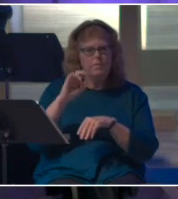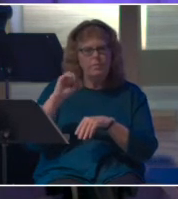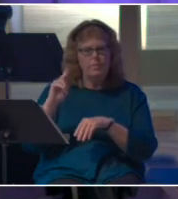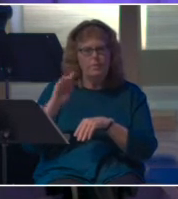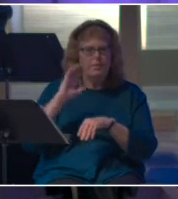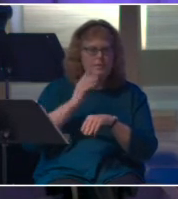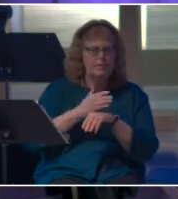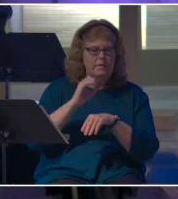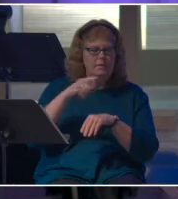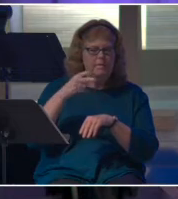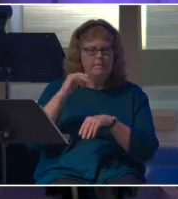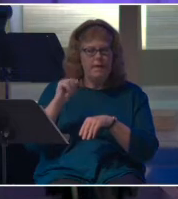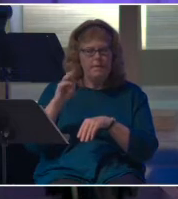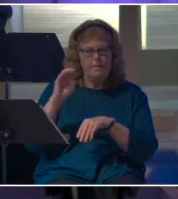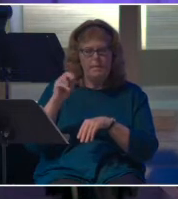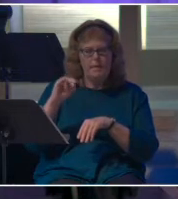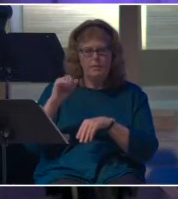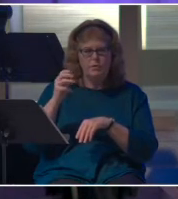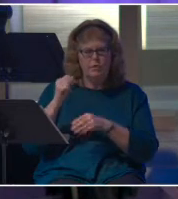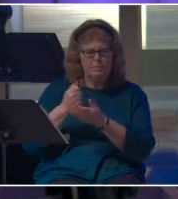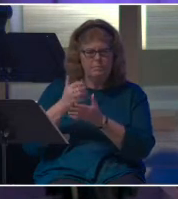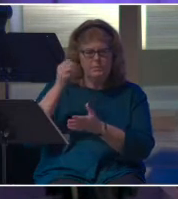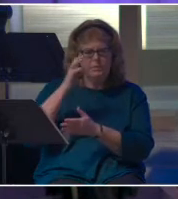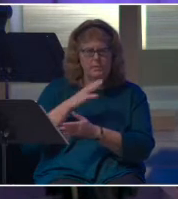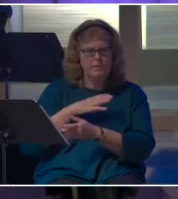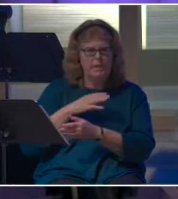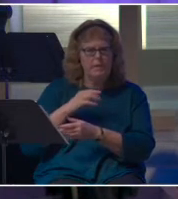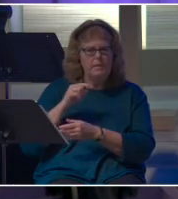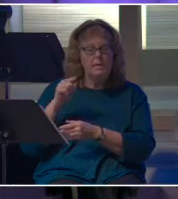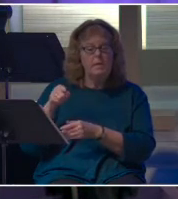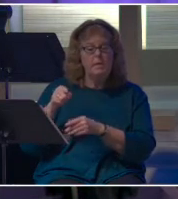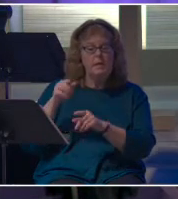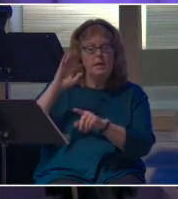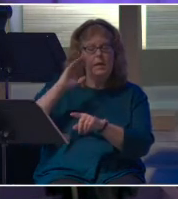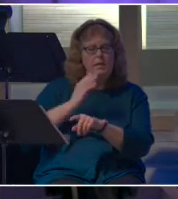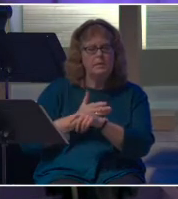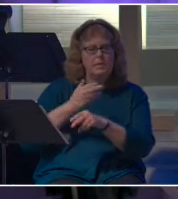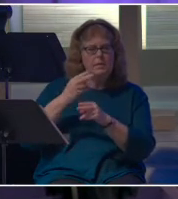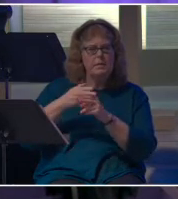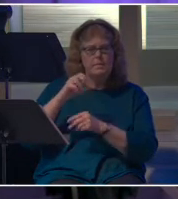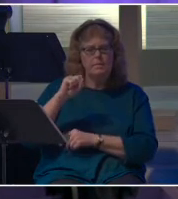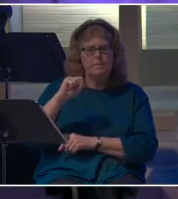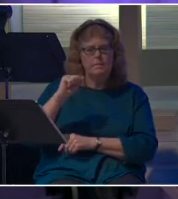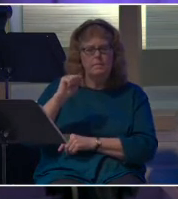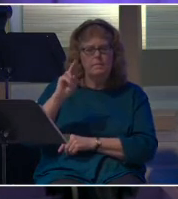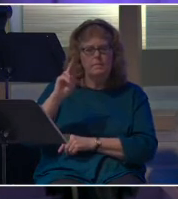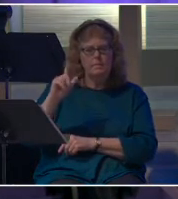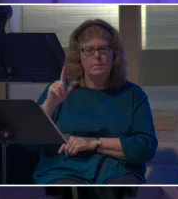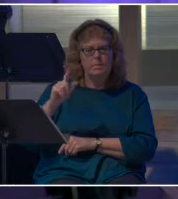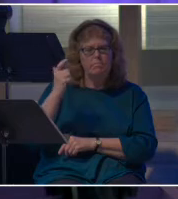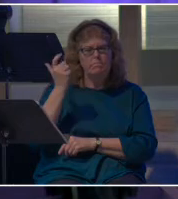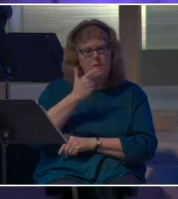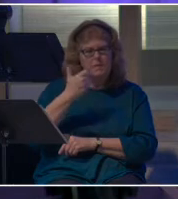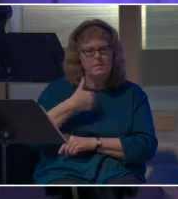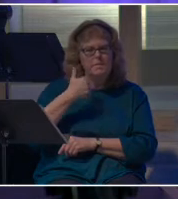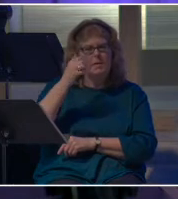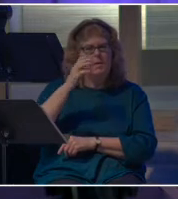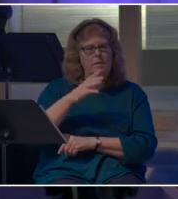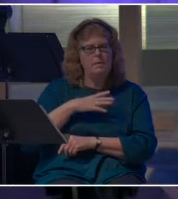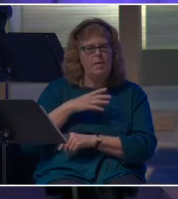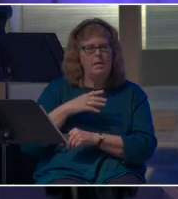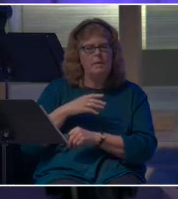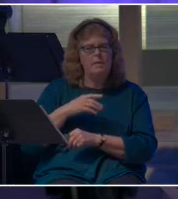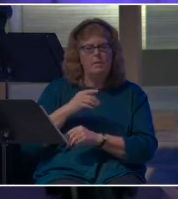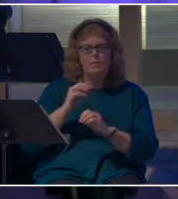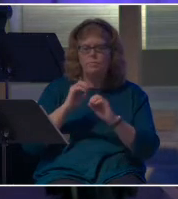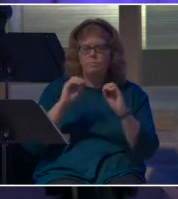Aphiah, a Benjamite, a man of wealth. And he had a son whose name was Saul, a handsome young man. There